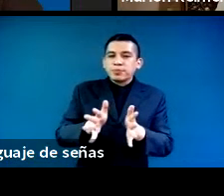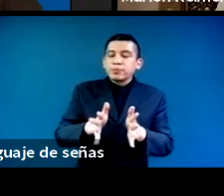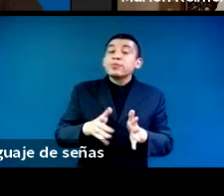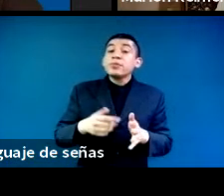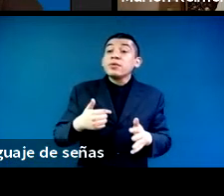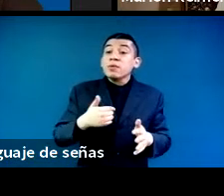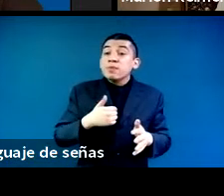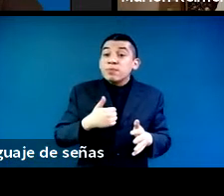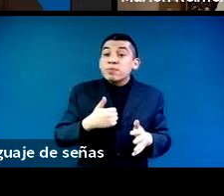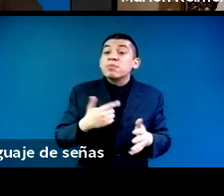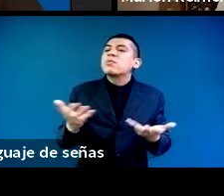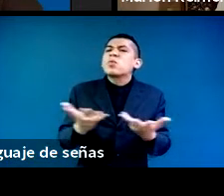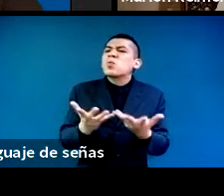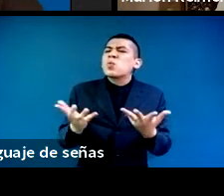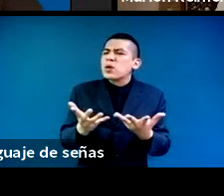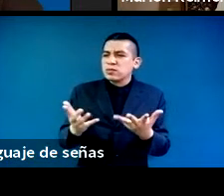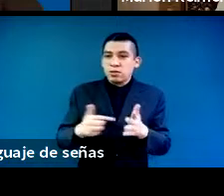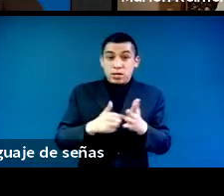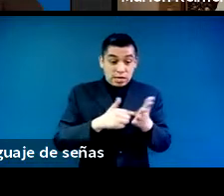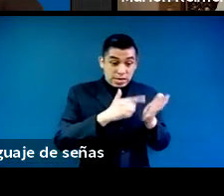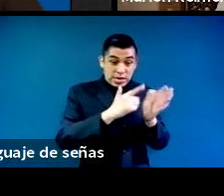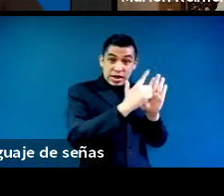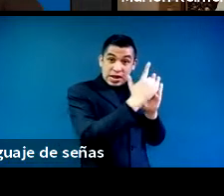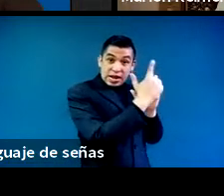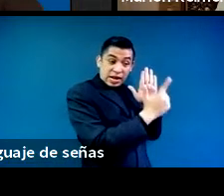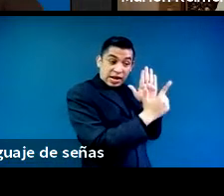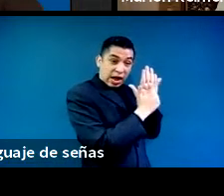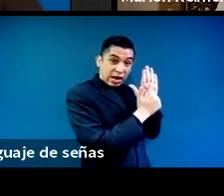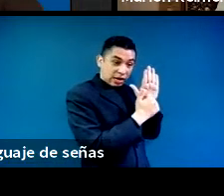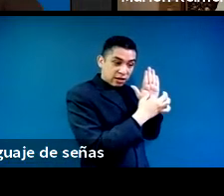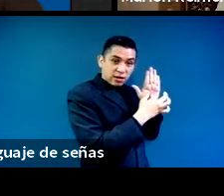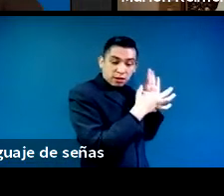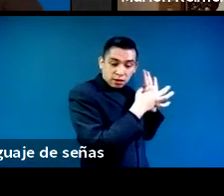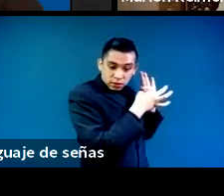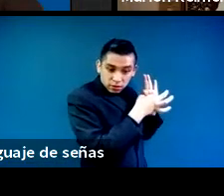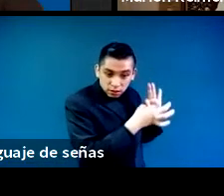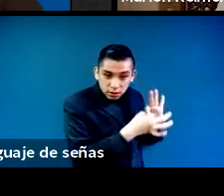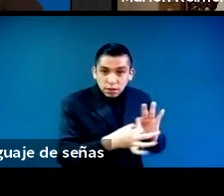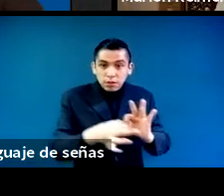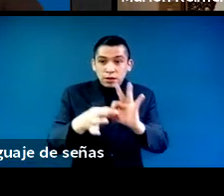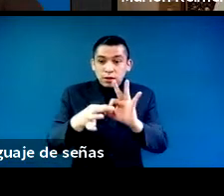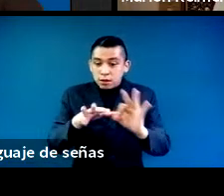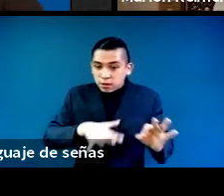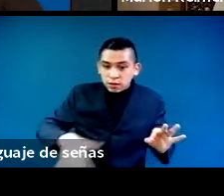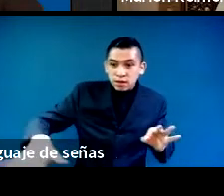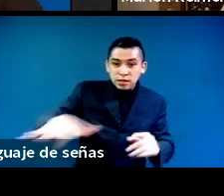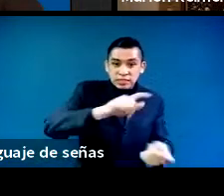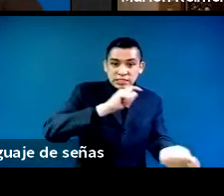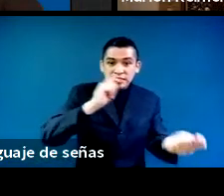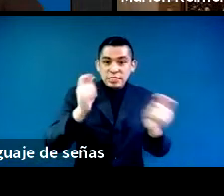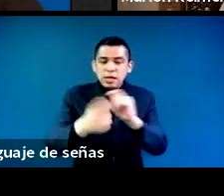legal framework or legislations. I am a lawyer myself. I can speak of a number of